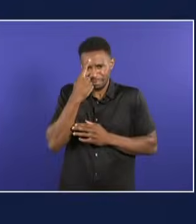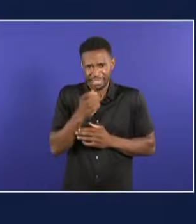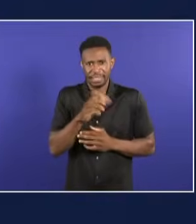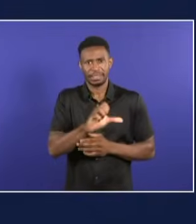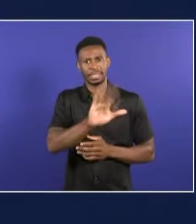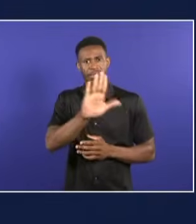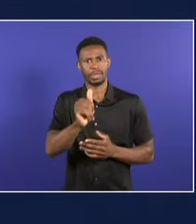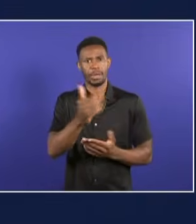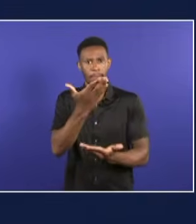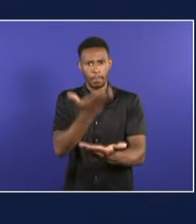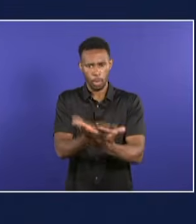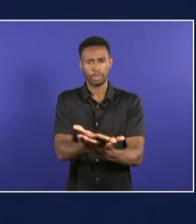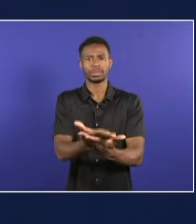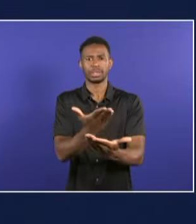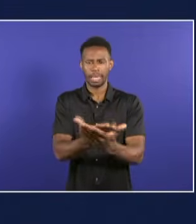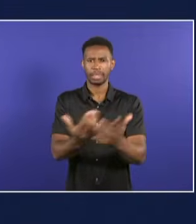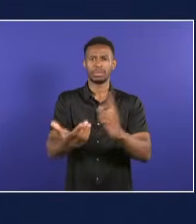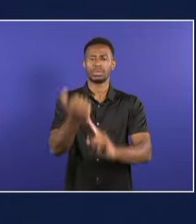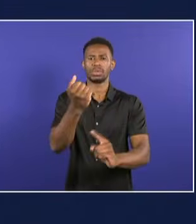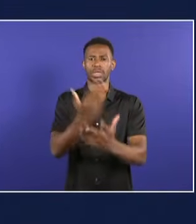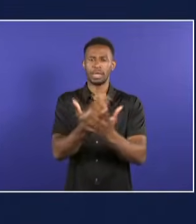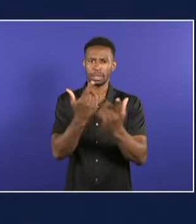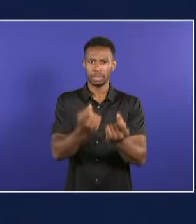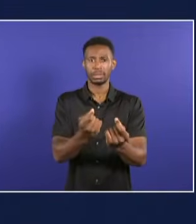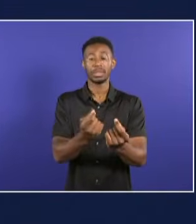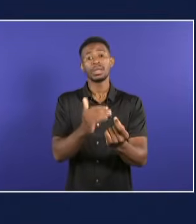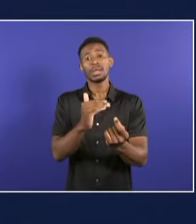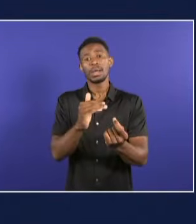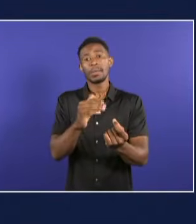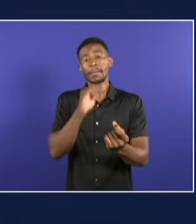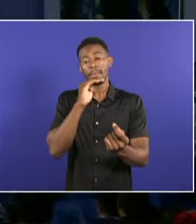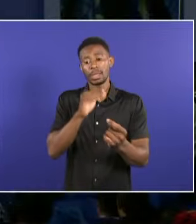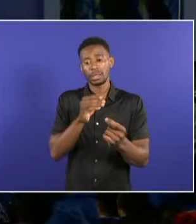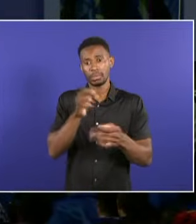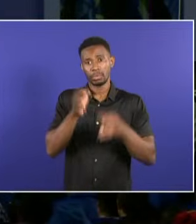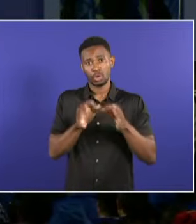And the DA is and must be that party.